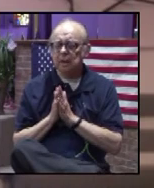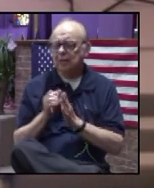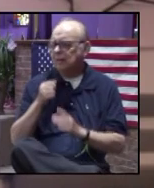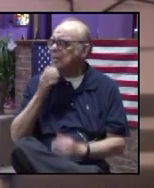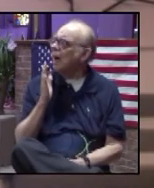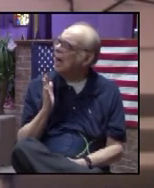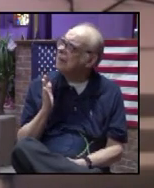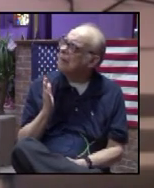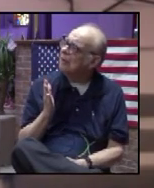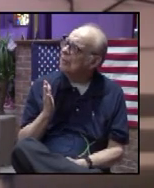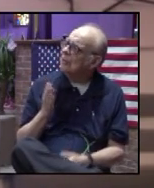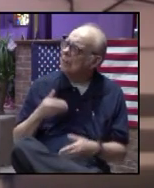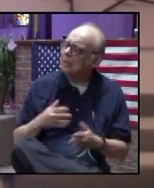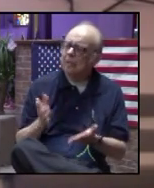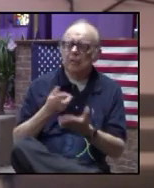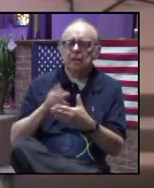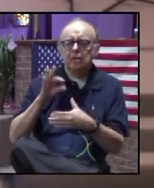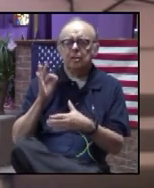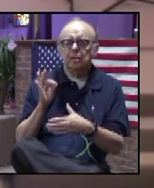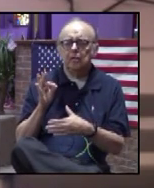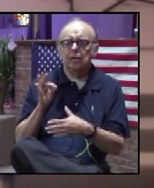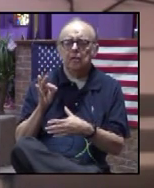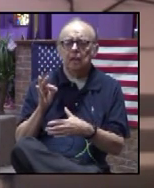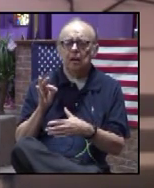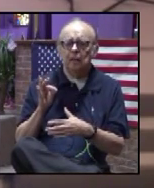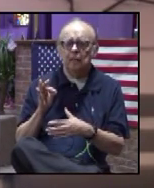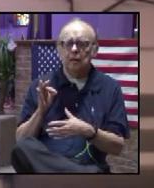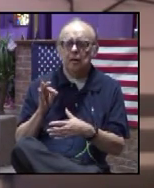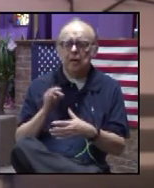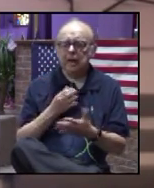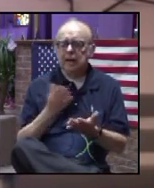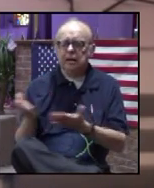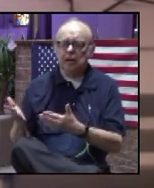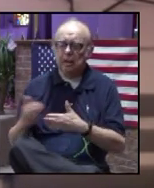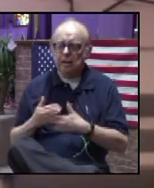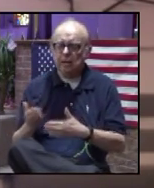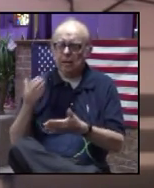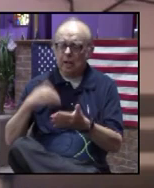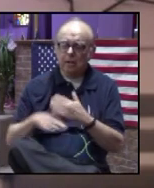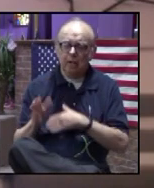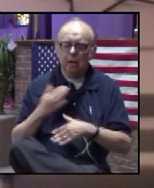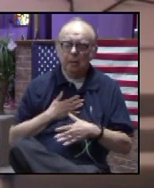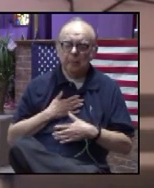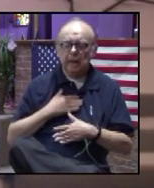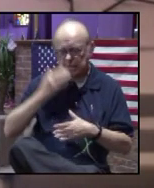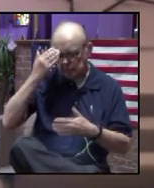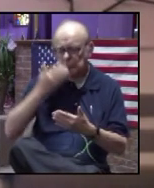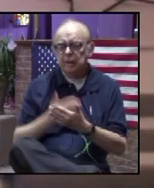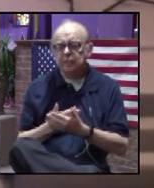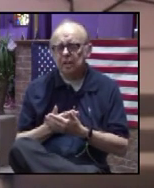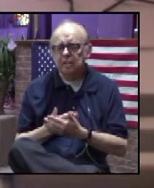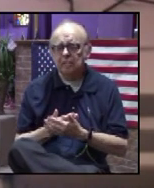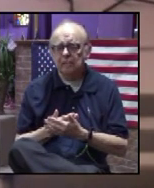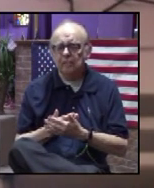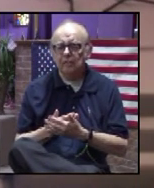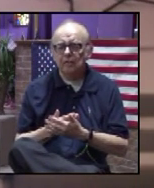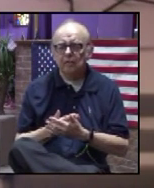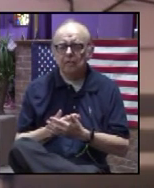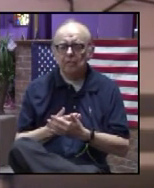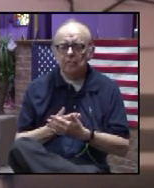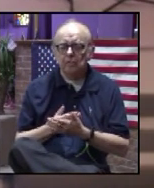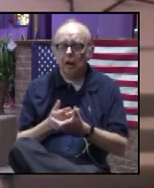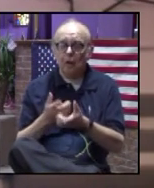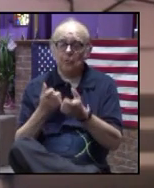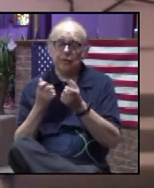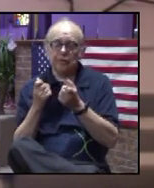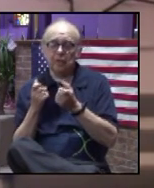God, let the Holy Spirit just breathe life back into my son. And all of a